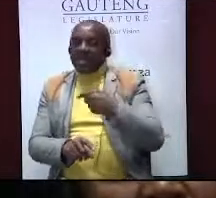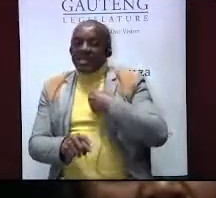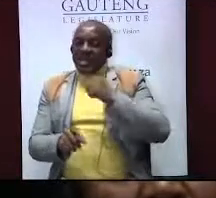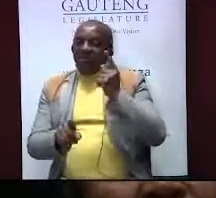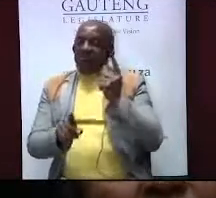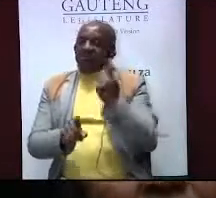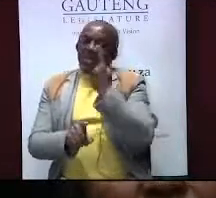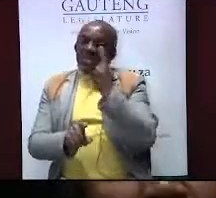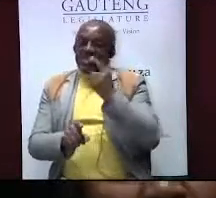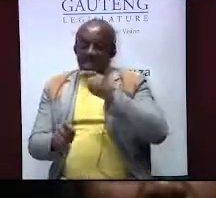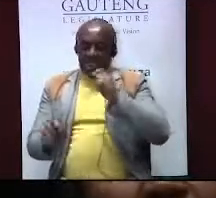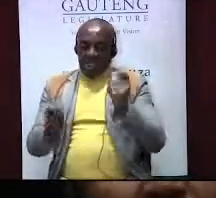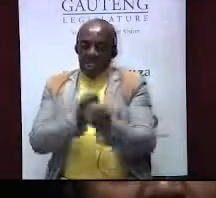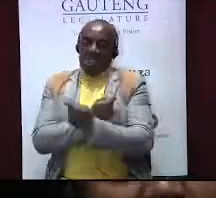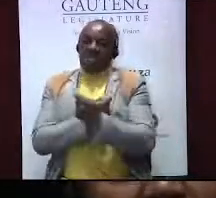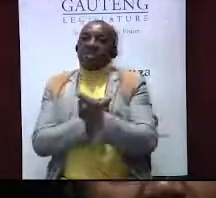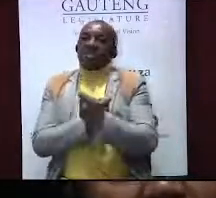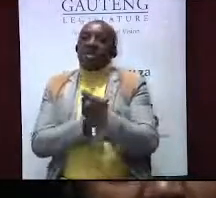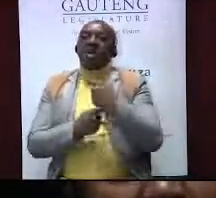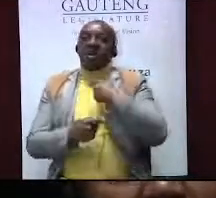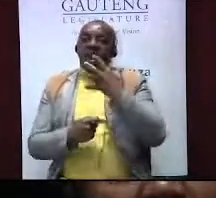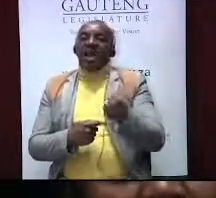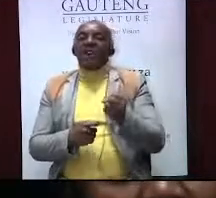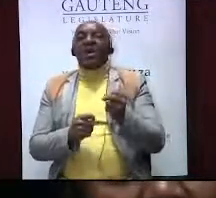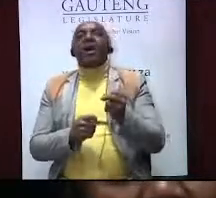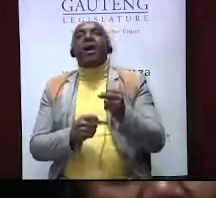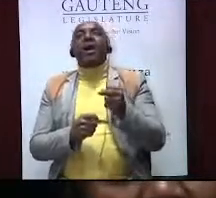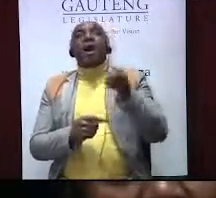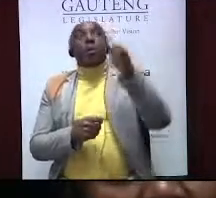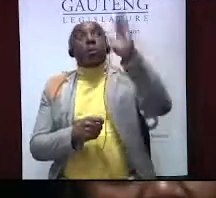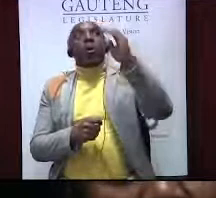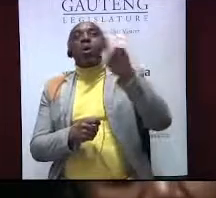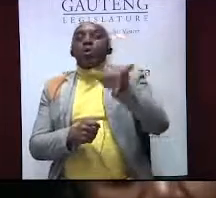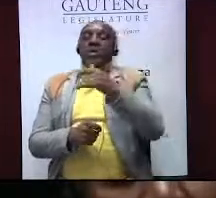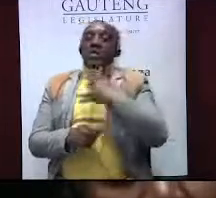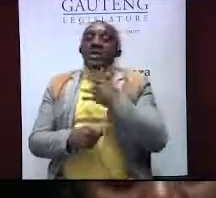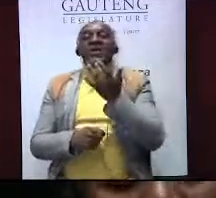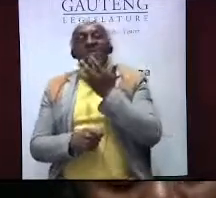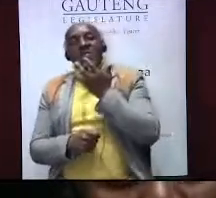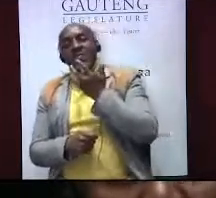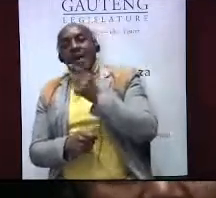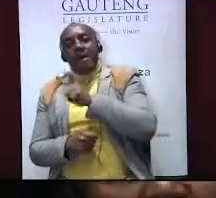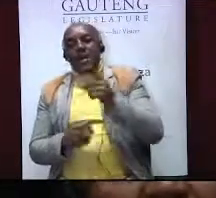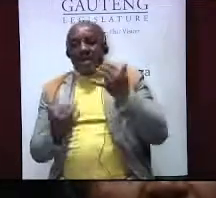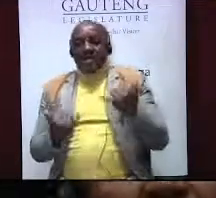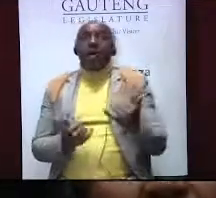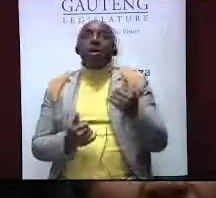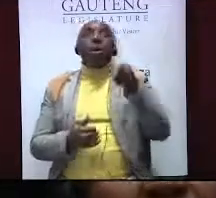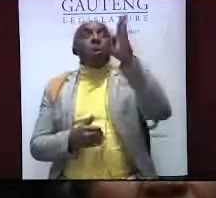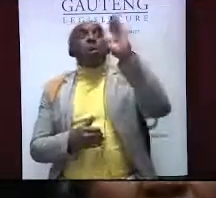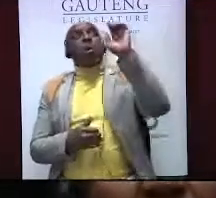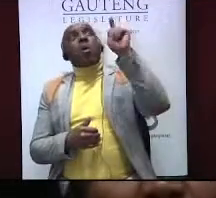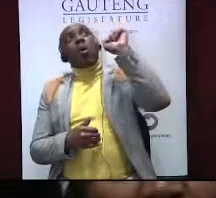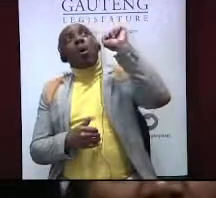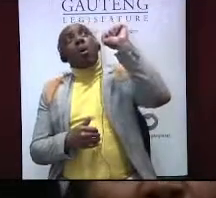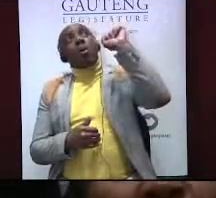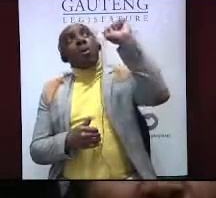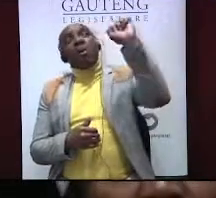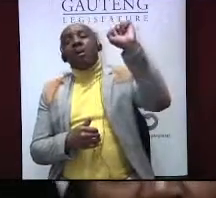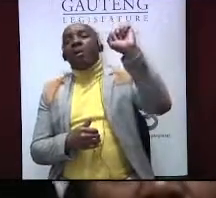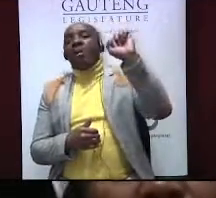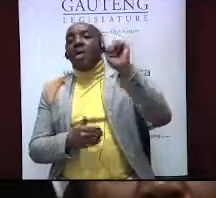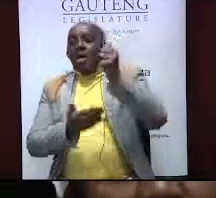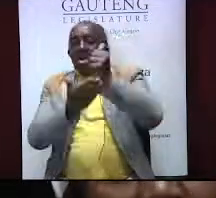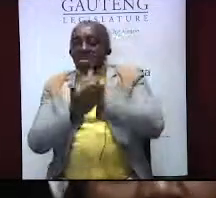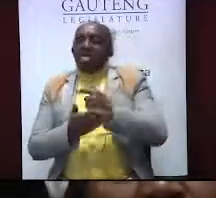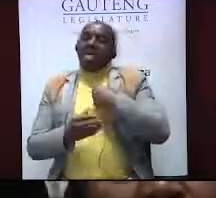sibe nabo uNkulunkulu bethu esiba favorayo, esibathandayo. But basiphoxile labo uNkulunkulu ngoba